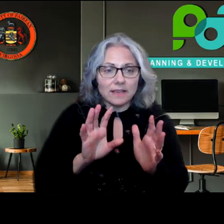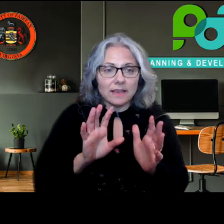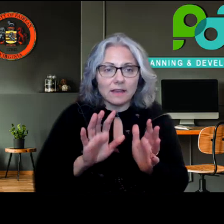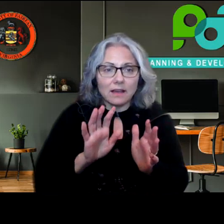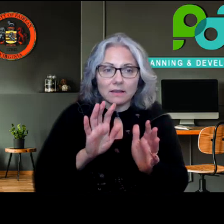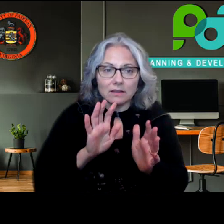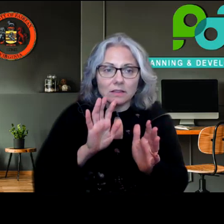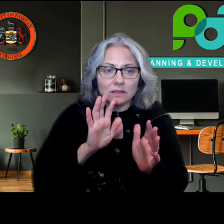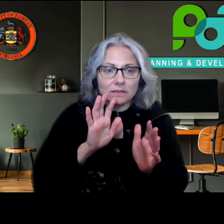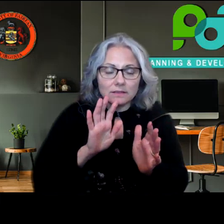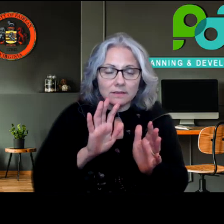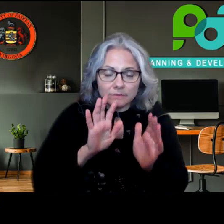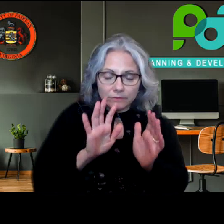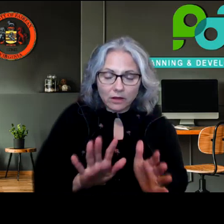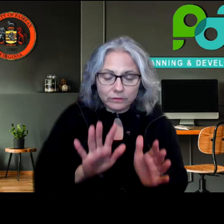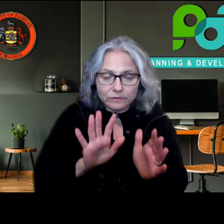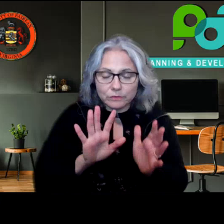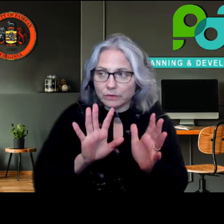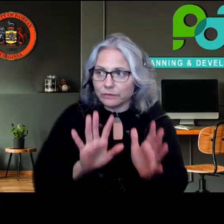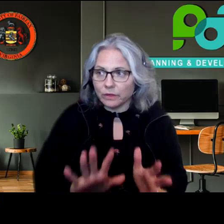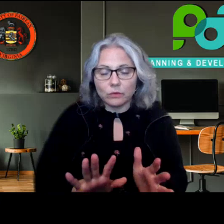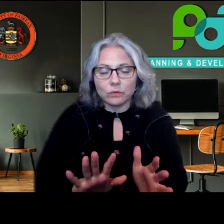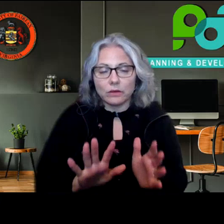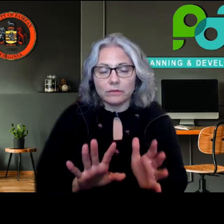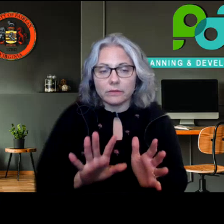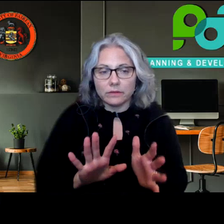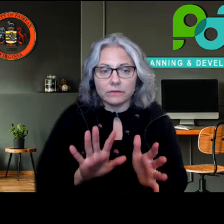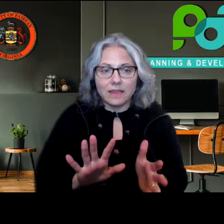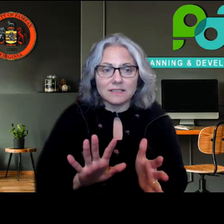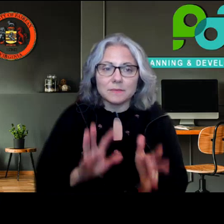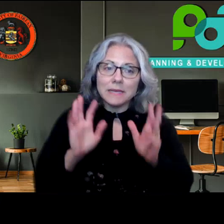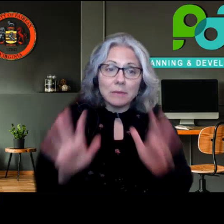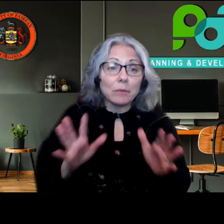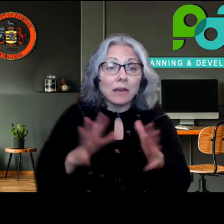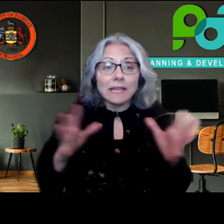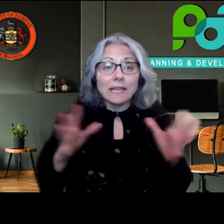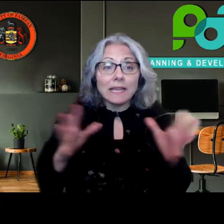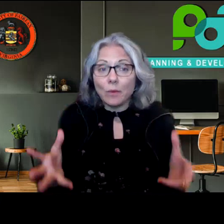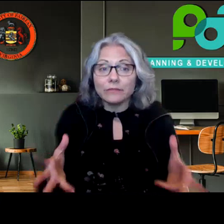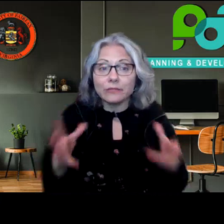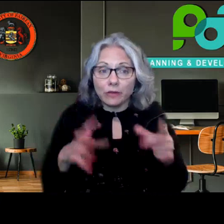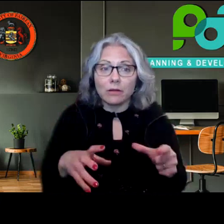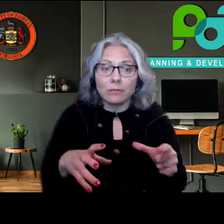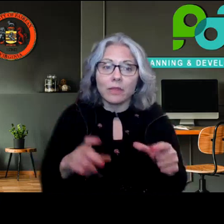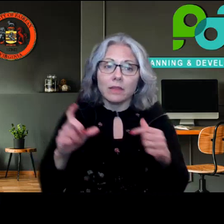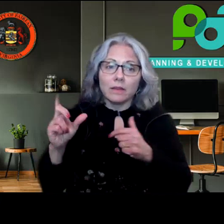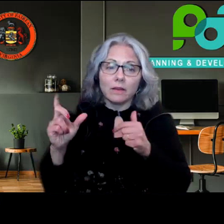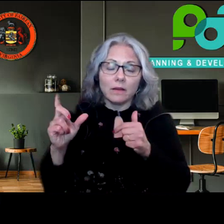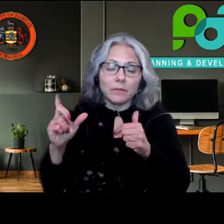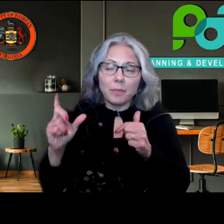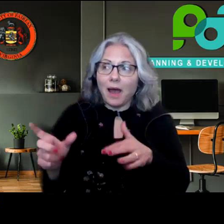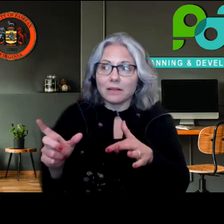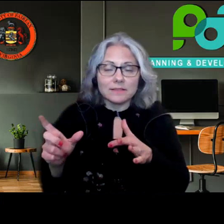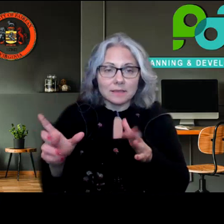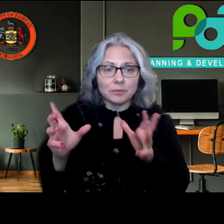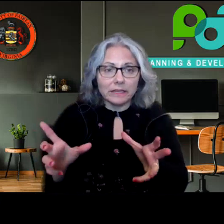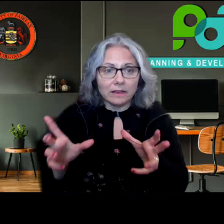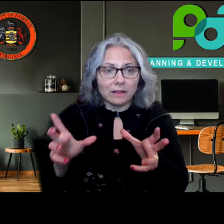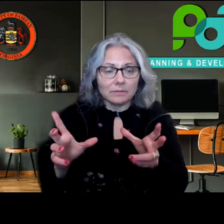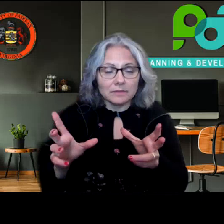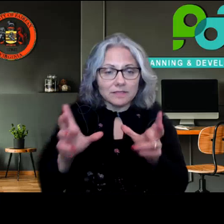is an involved review of the cases. But anyway, we're kind of getting away from the